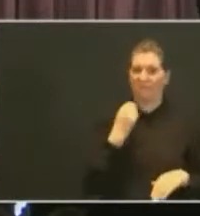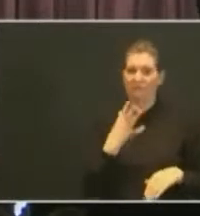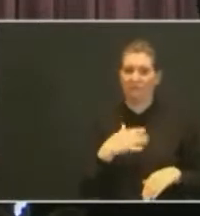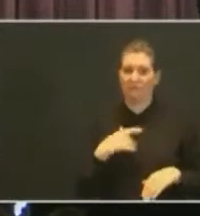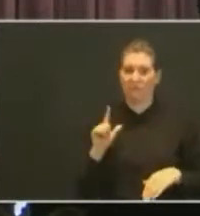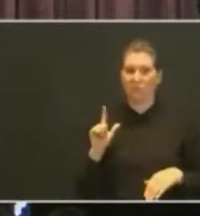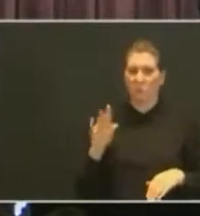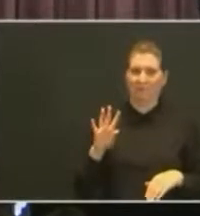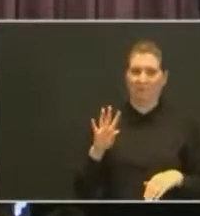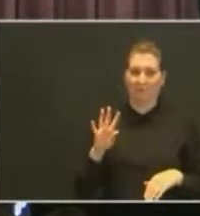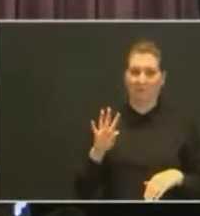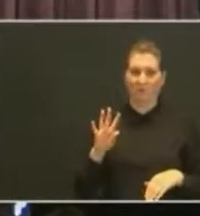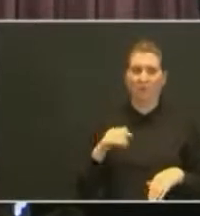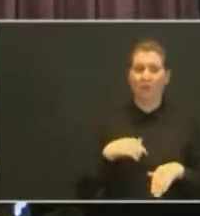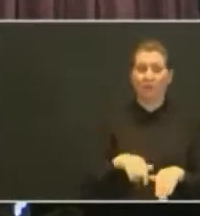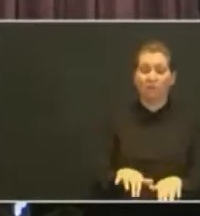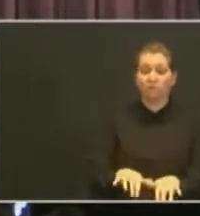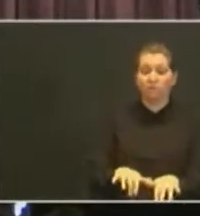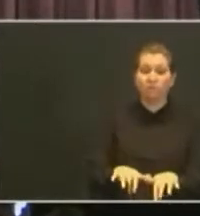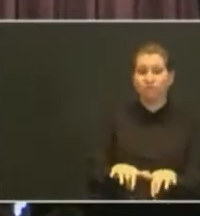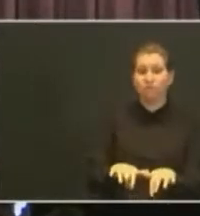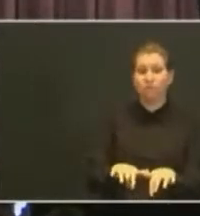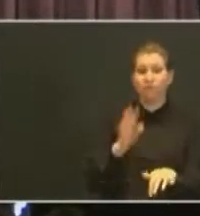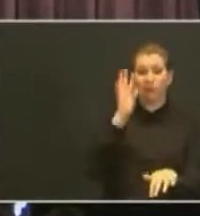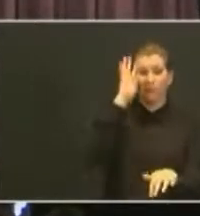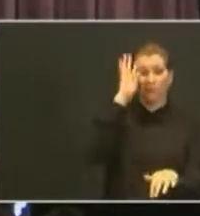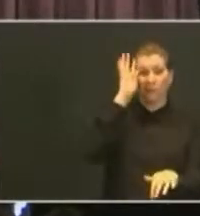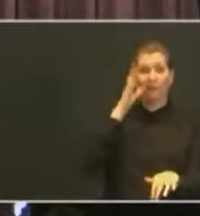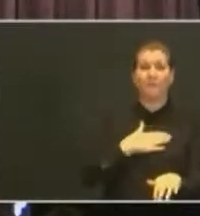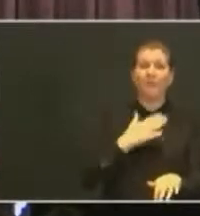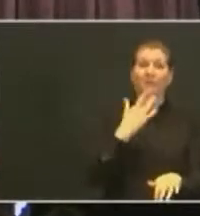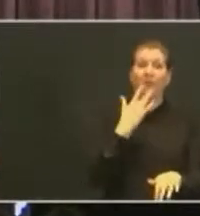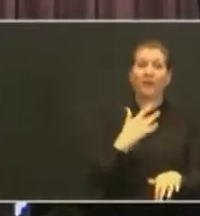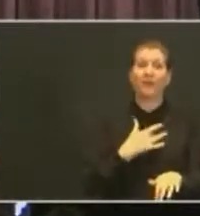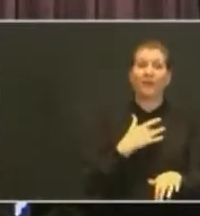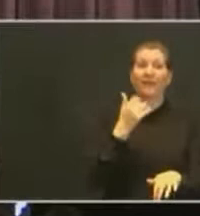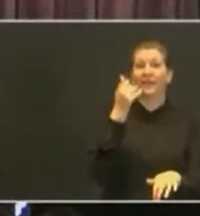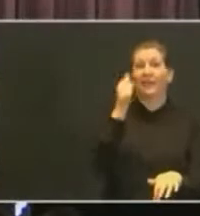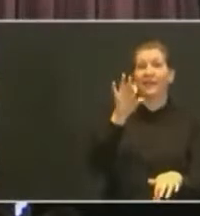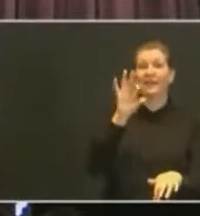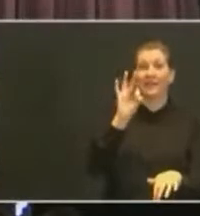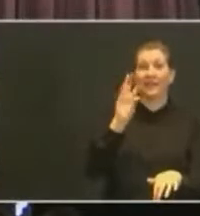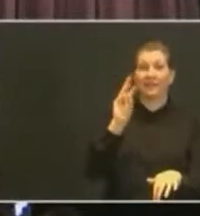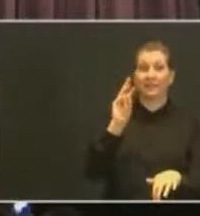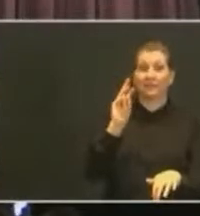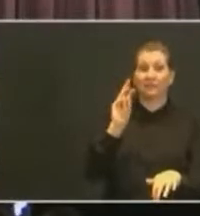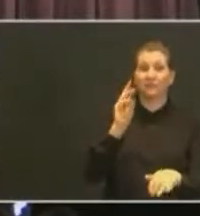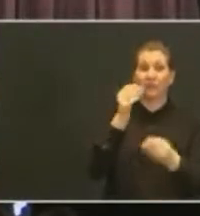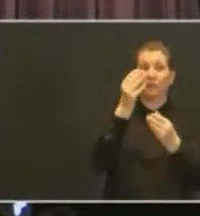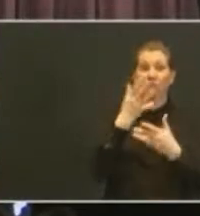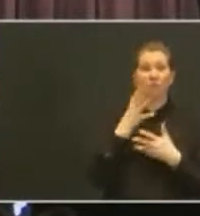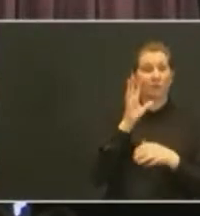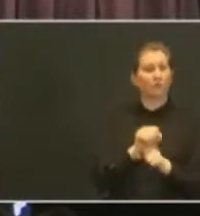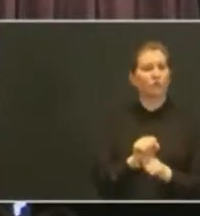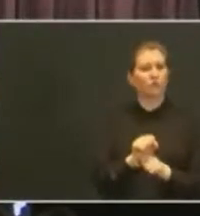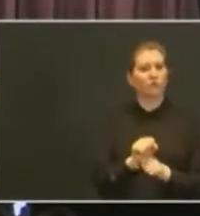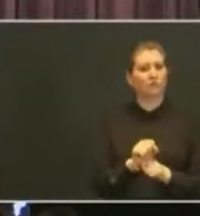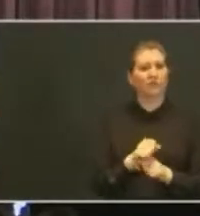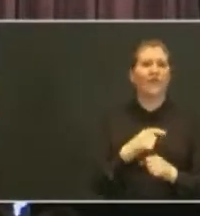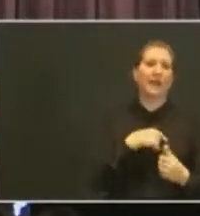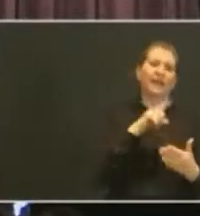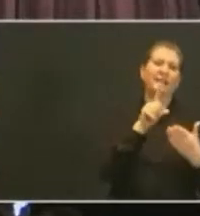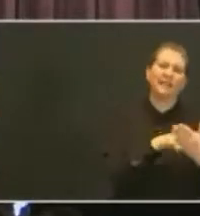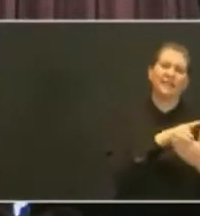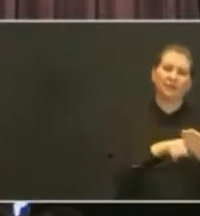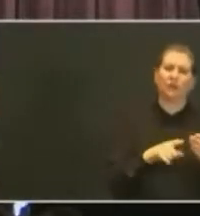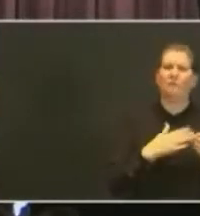entire process, put my real birth date of 1996 in, and I got a confirmation email, which I was able to cancel. But still, there are